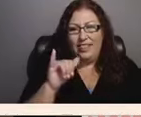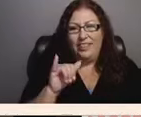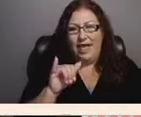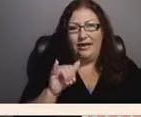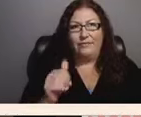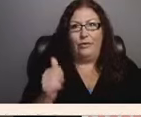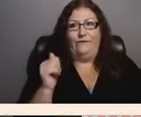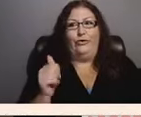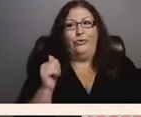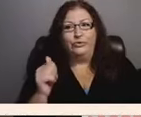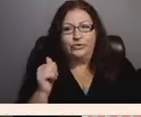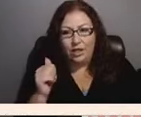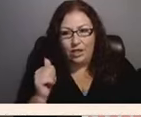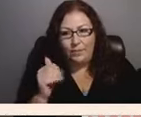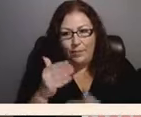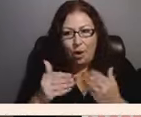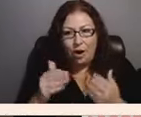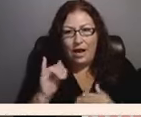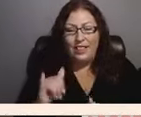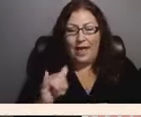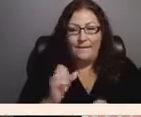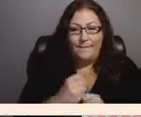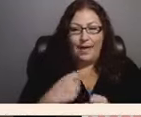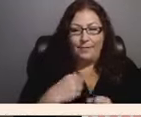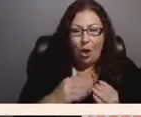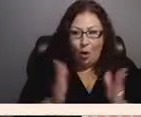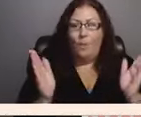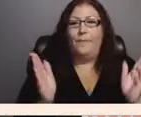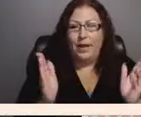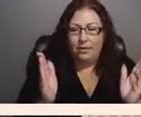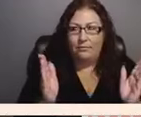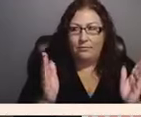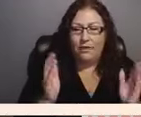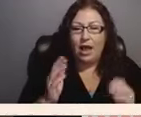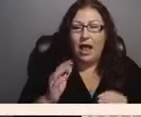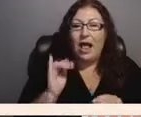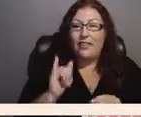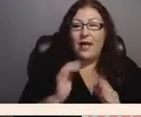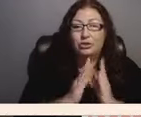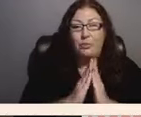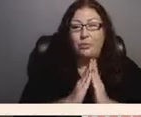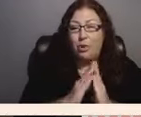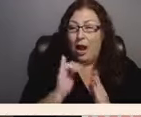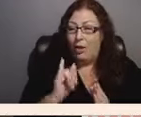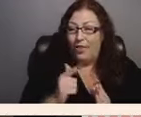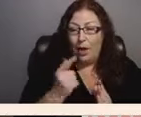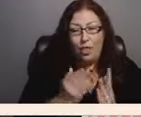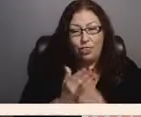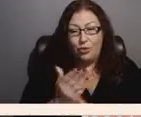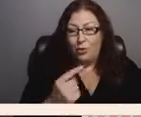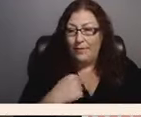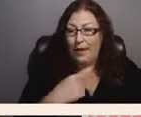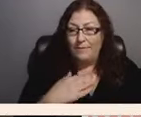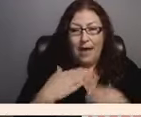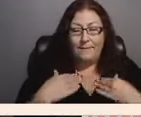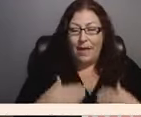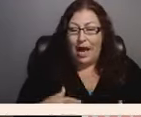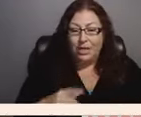that broke me open. It was just a prayer that ran through me. I just, my whole body lit up,